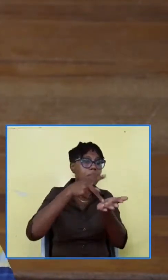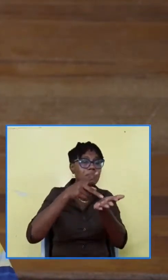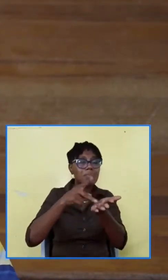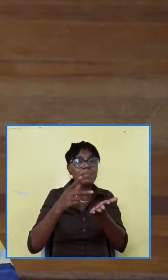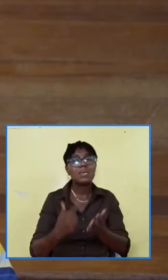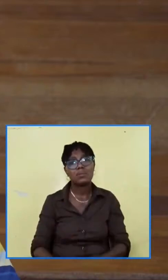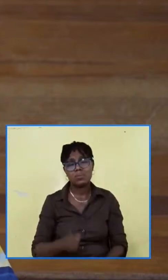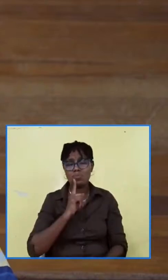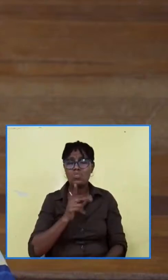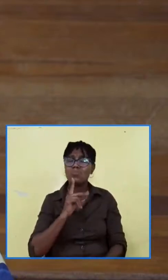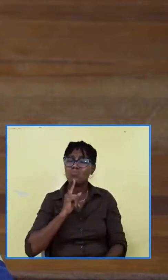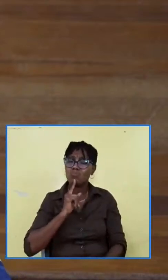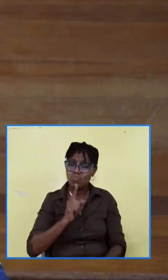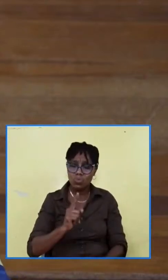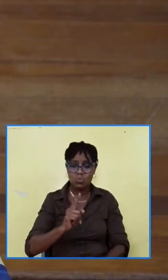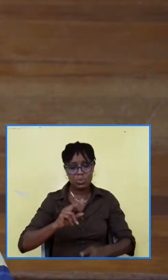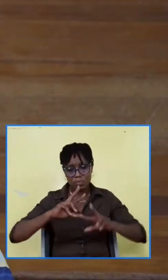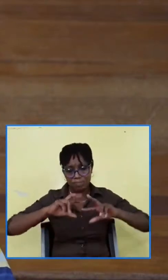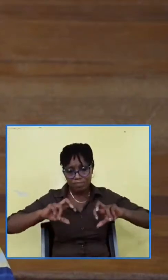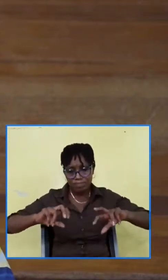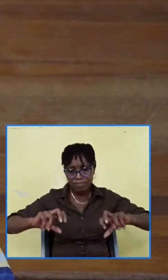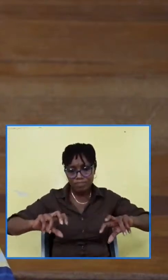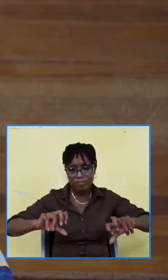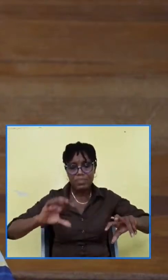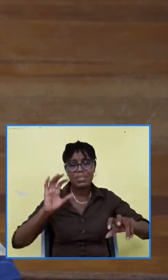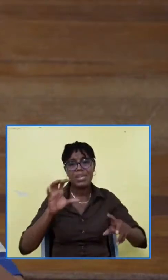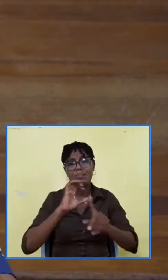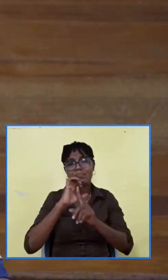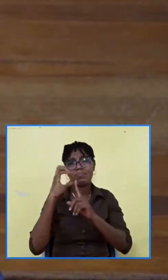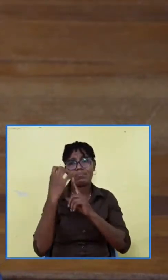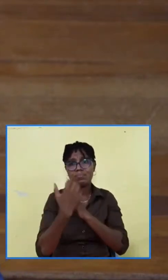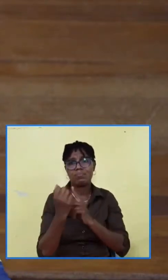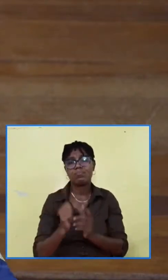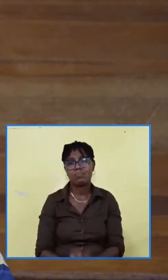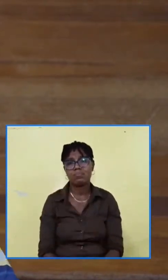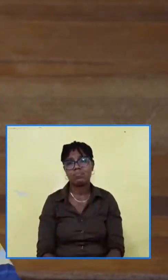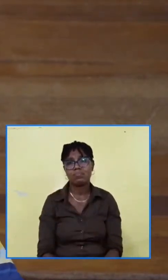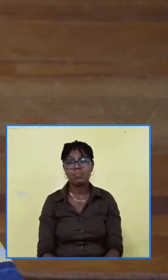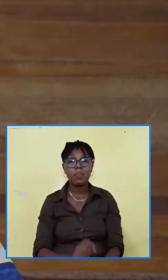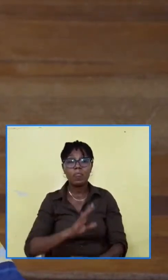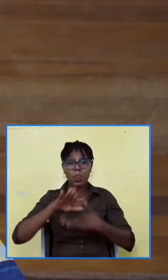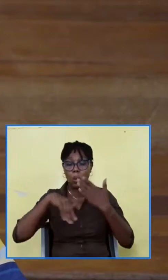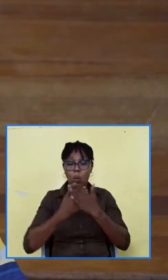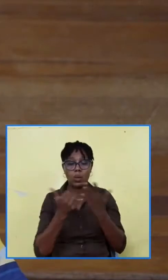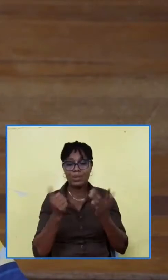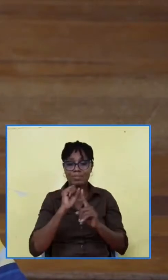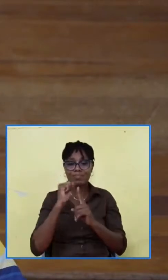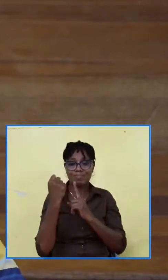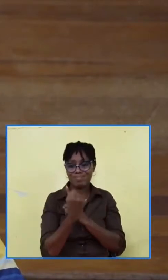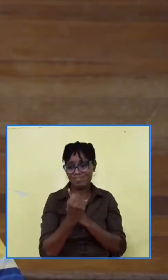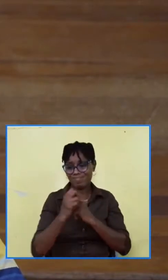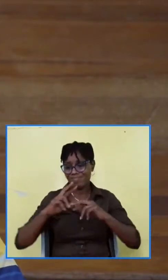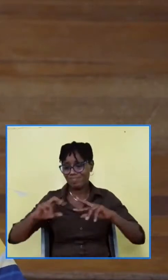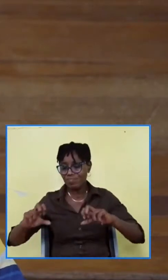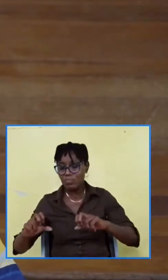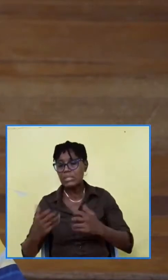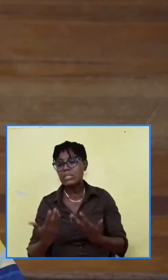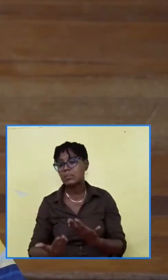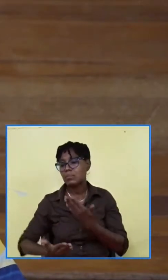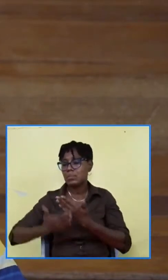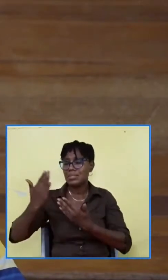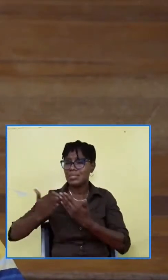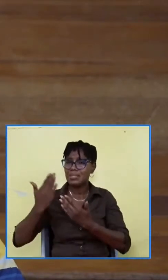actively looking at that particular situation and all the other kinds of situations to make it easier and